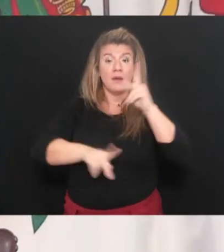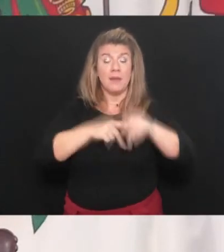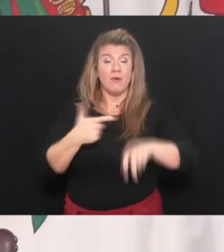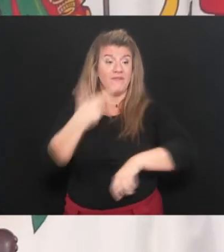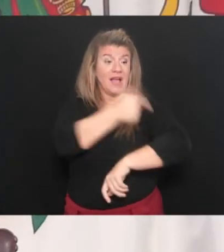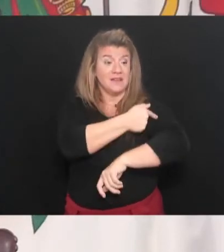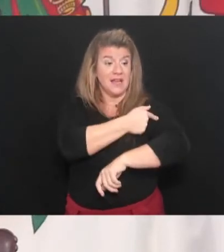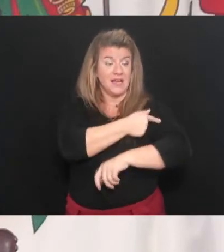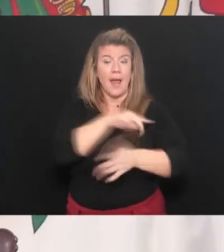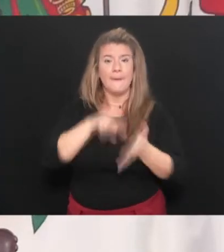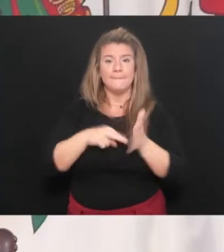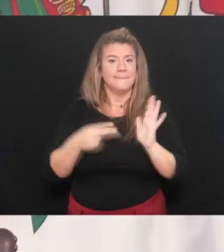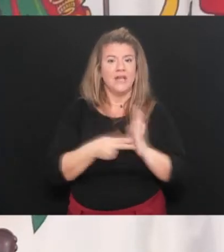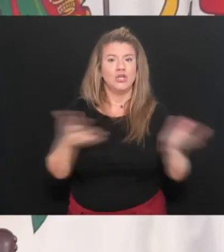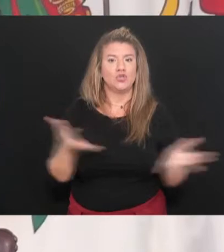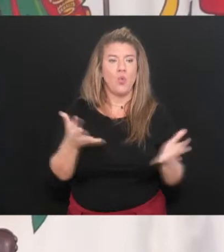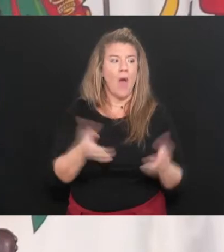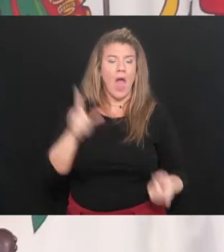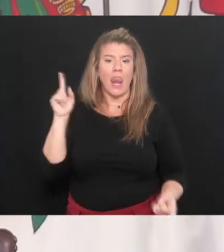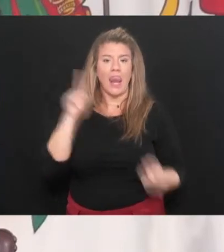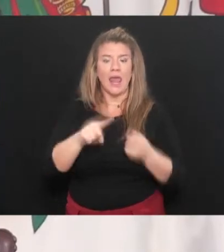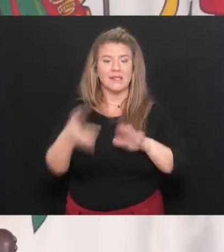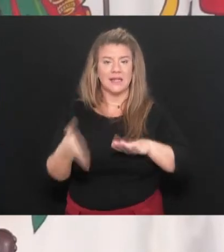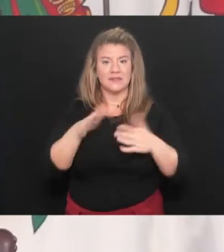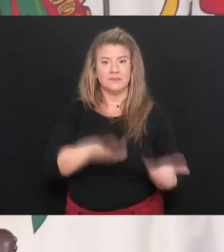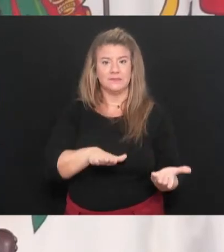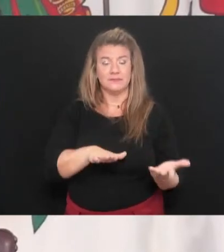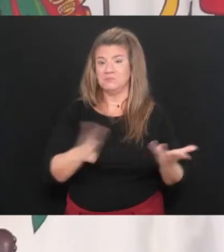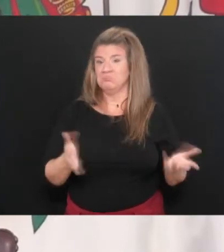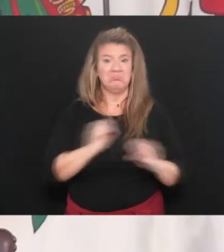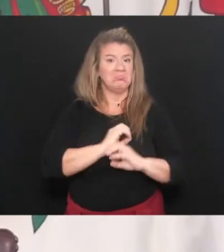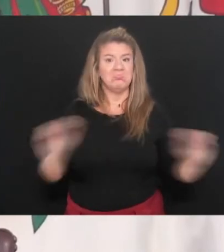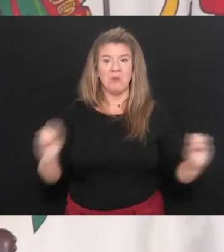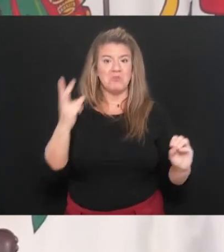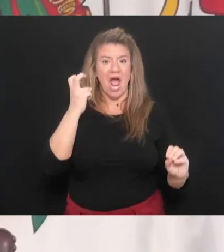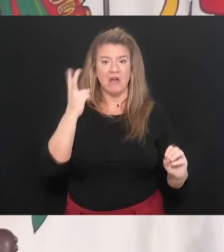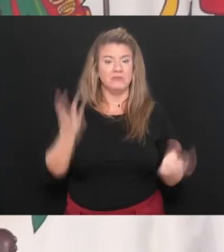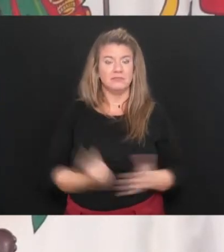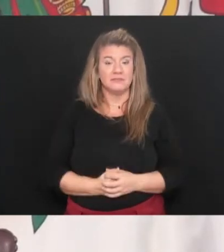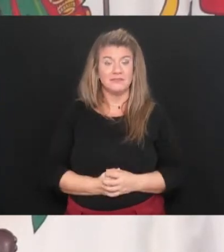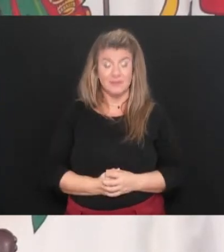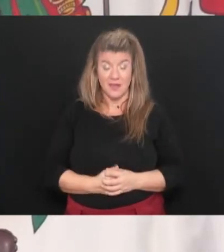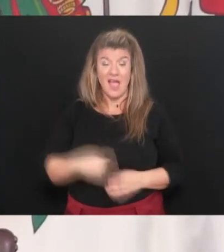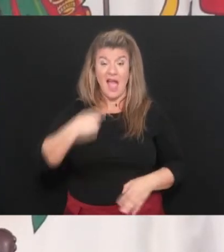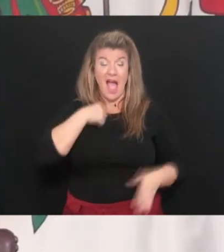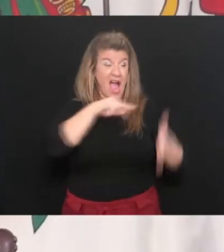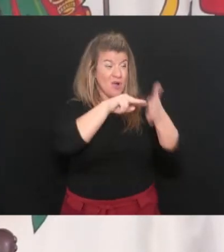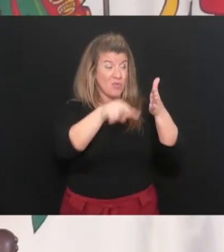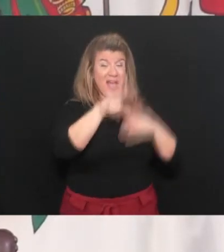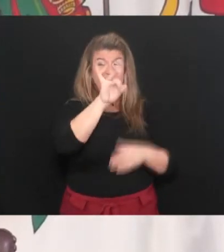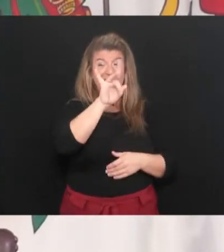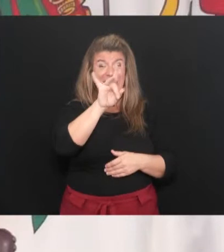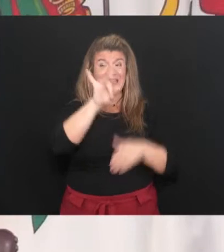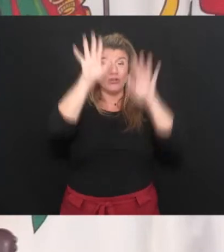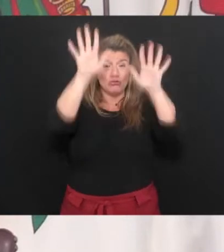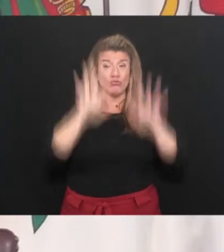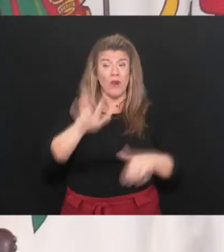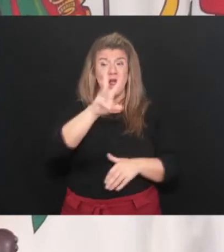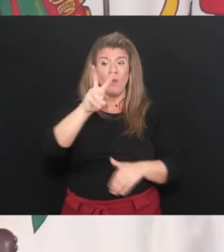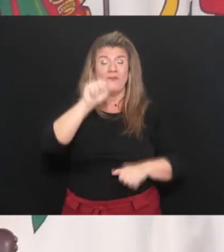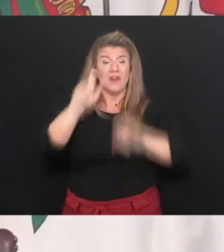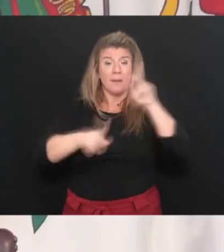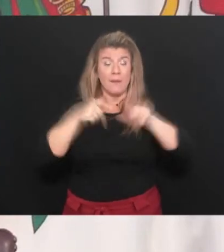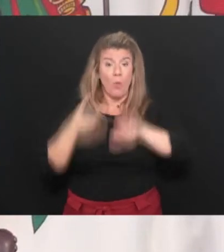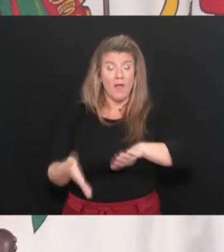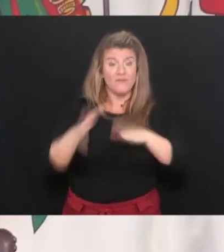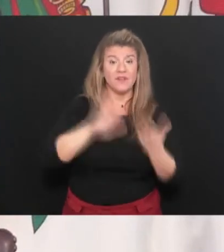die. There's no question whatsoever. I just read 18 great West Virginians that we've lost since the last